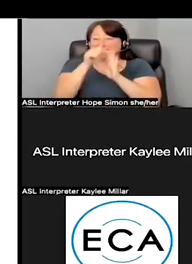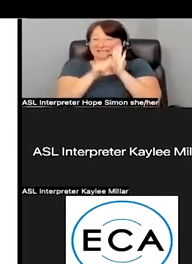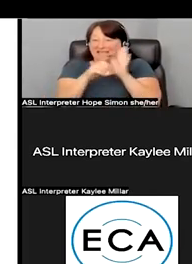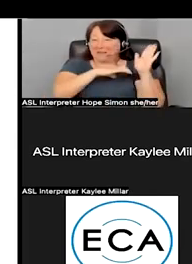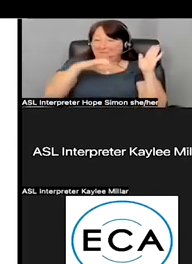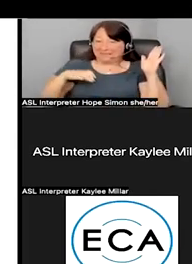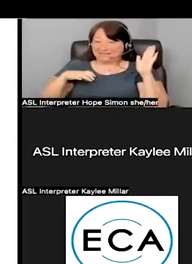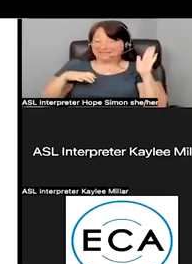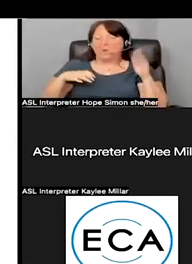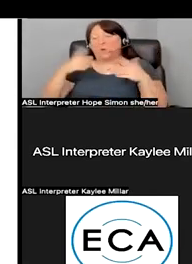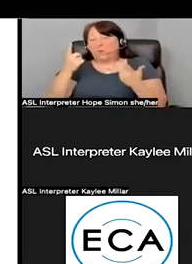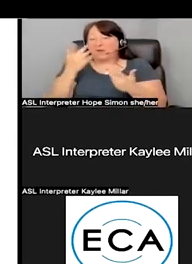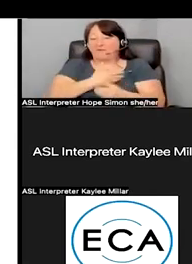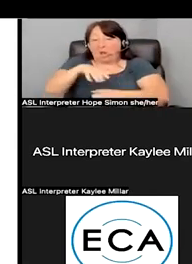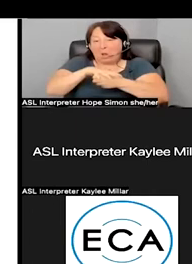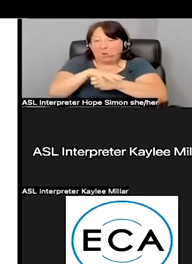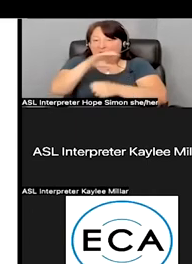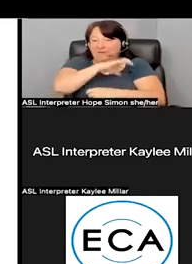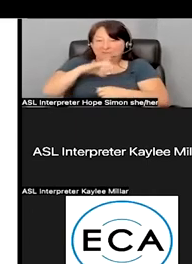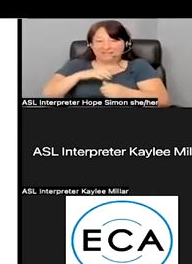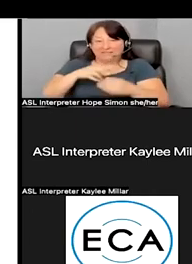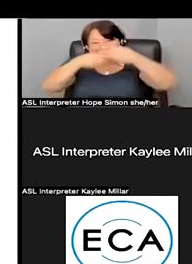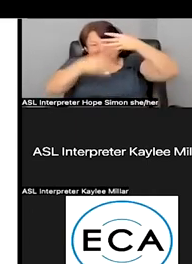or one of our local committees listed here.